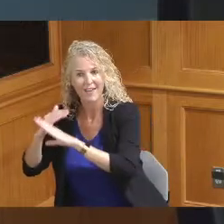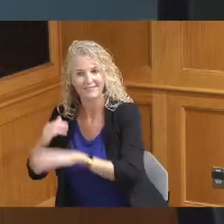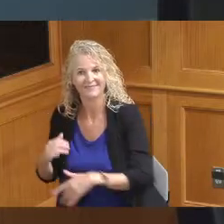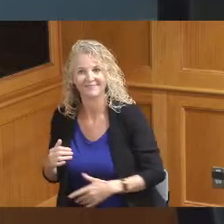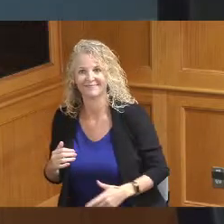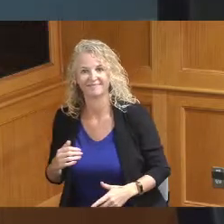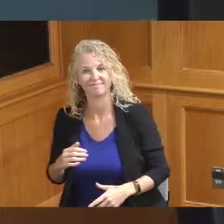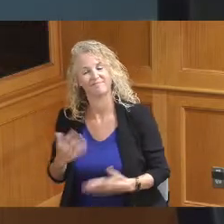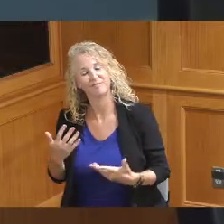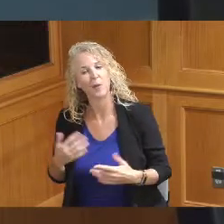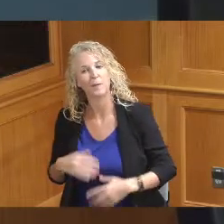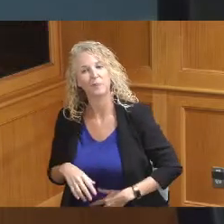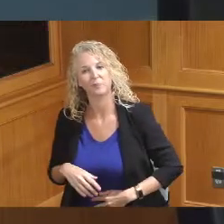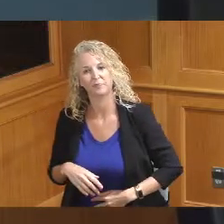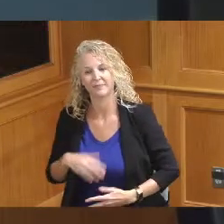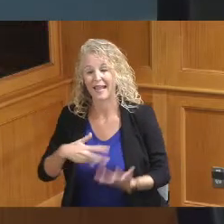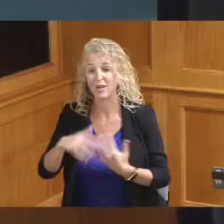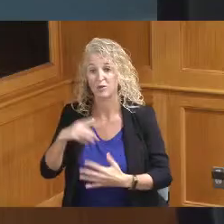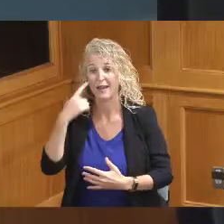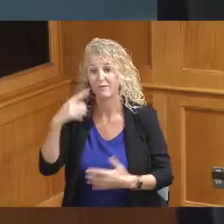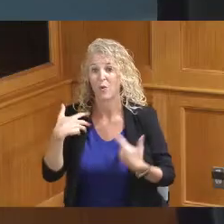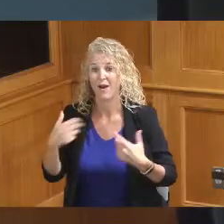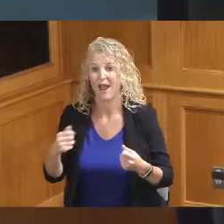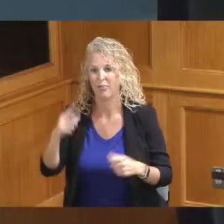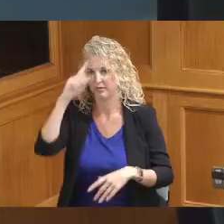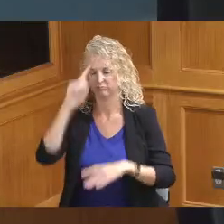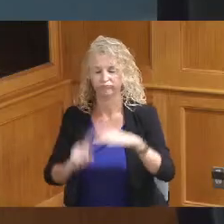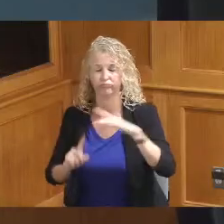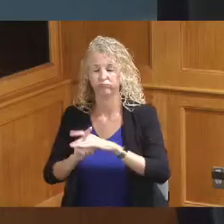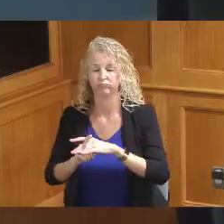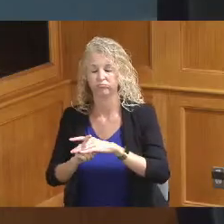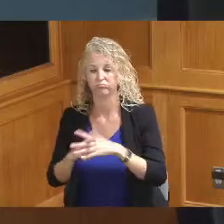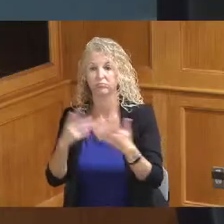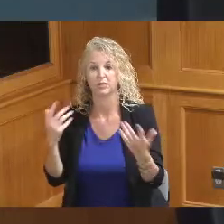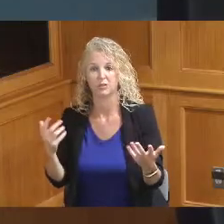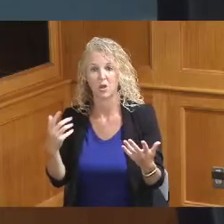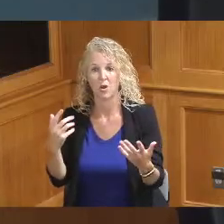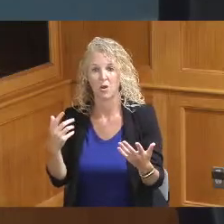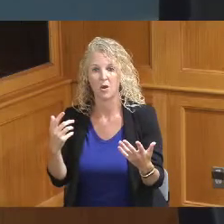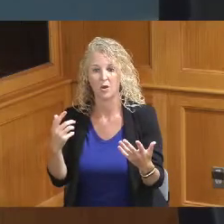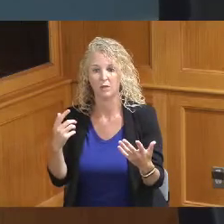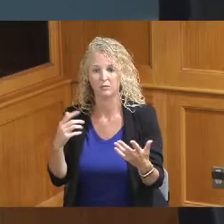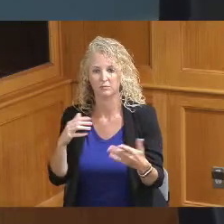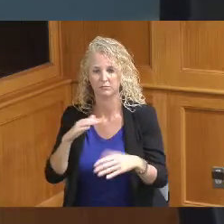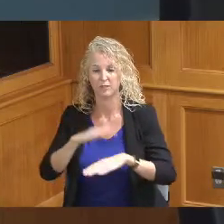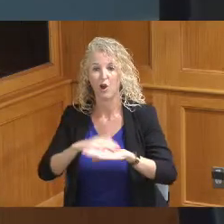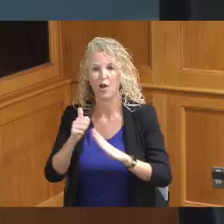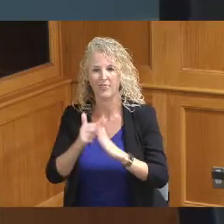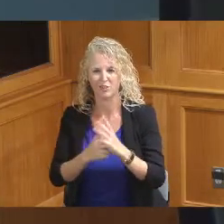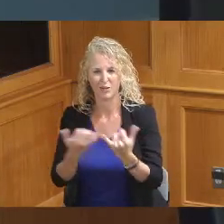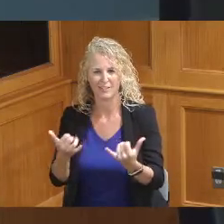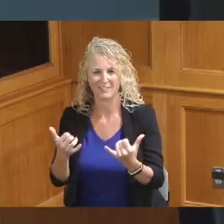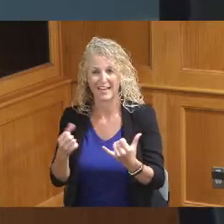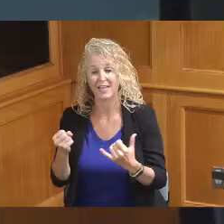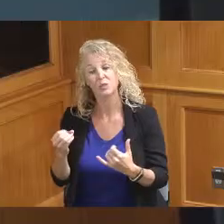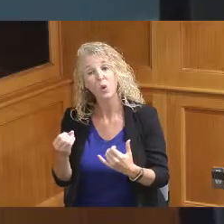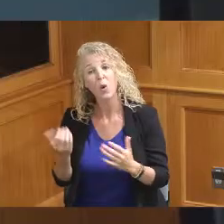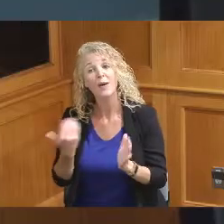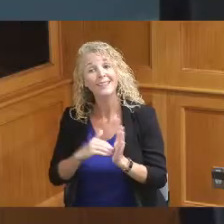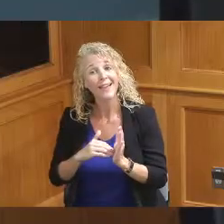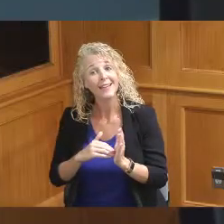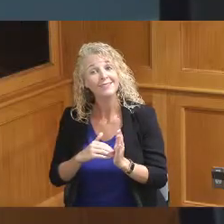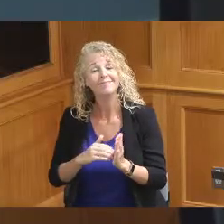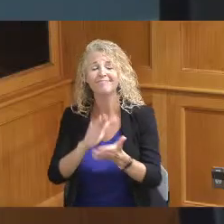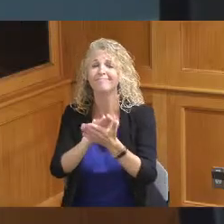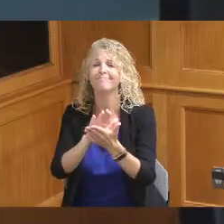turn are investing here. Interact for Health is the one that comes to mind. Right. And I believe that's the one that's on our agenda today. So again, I just want to